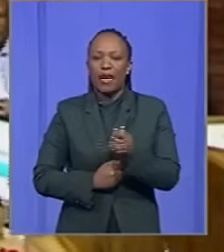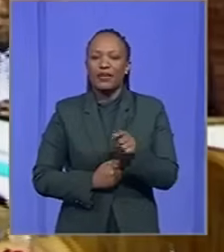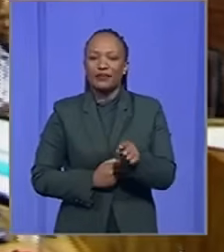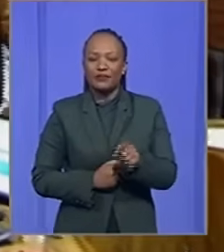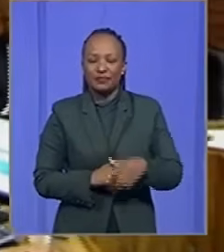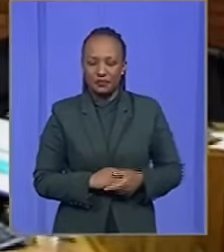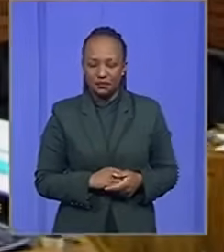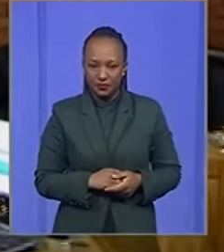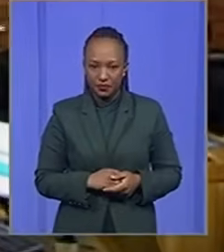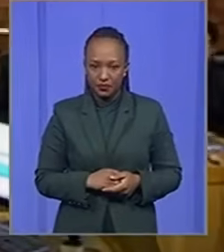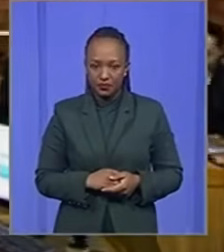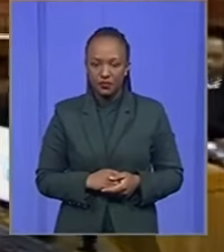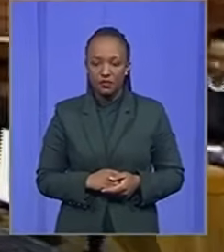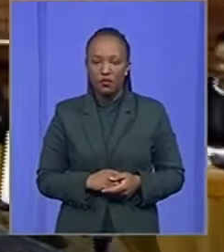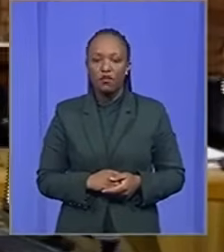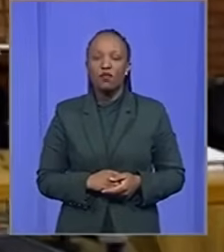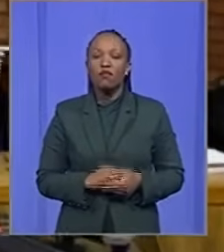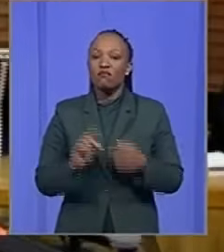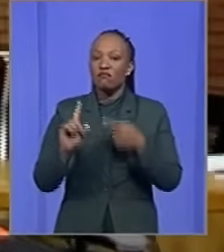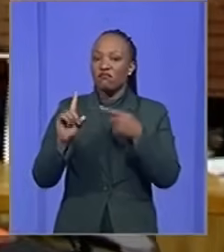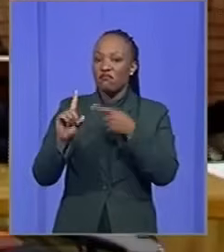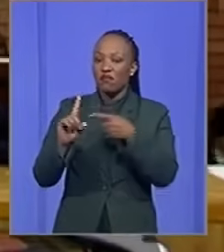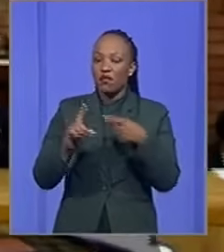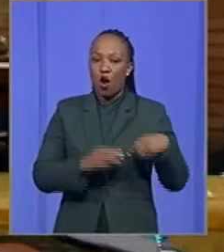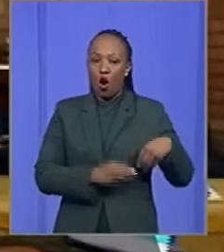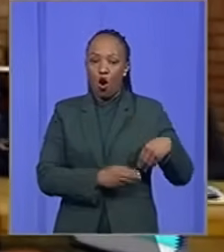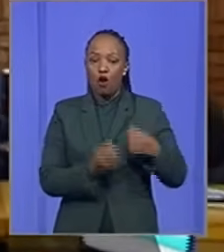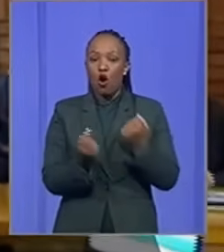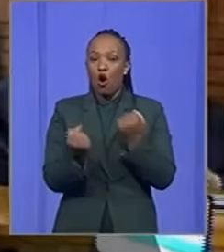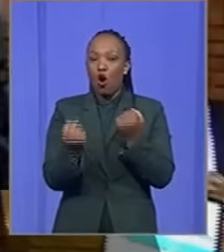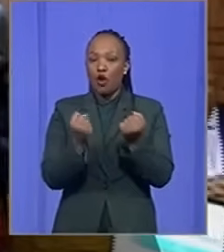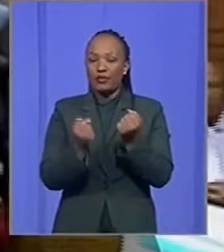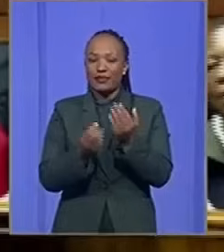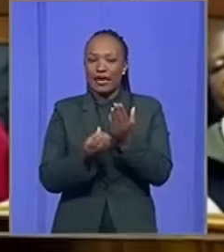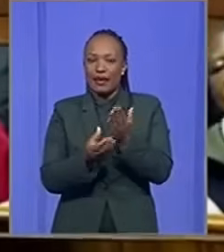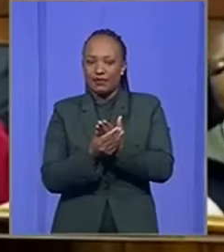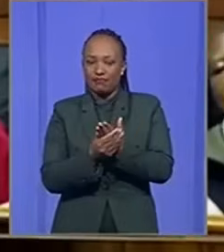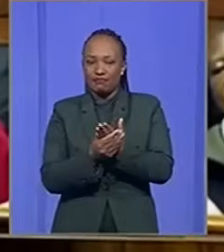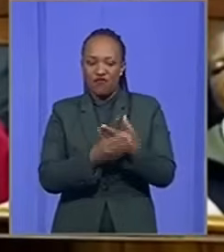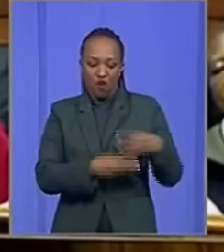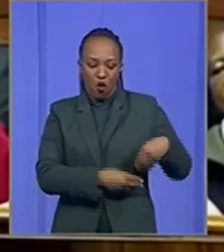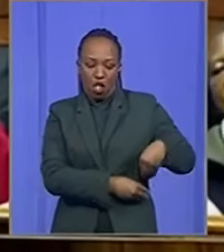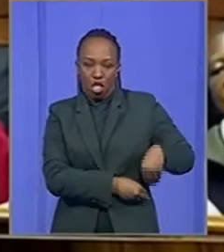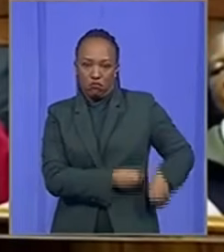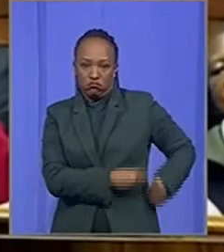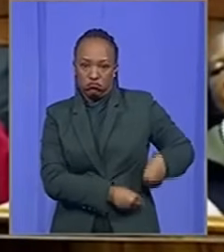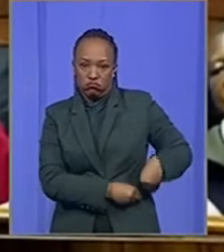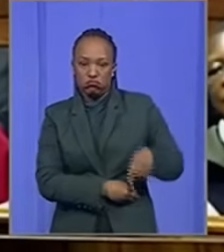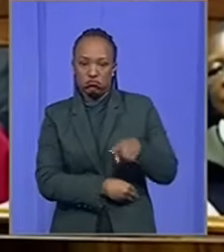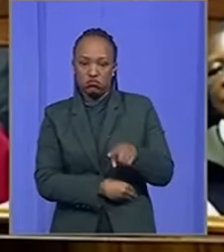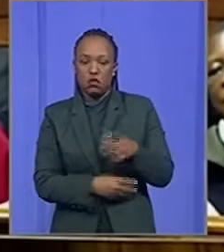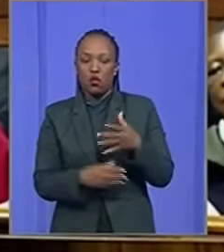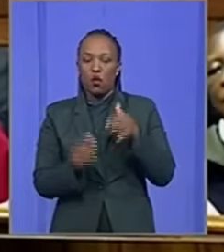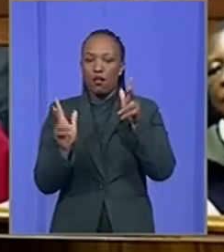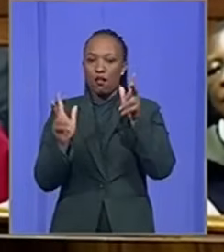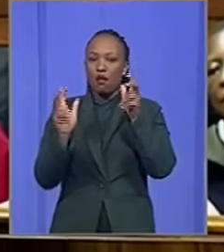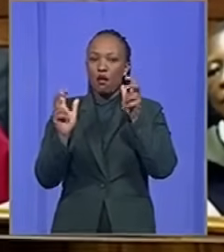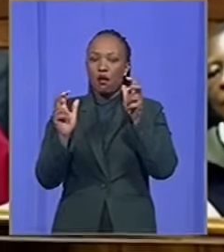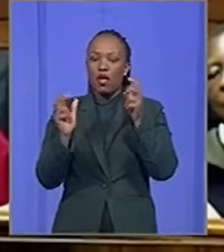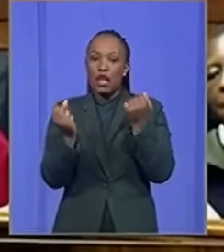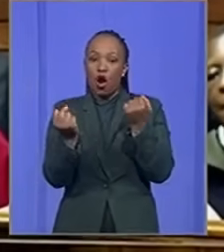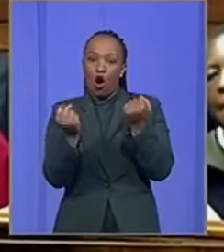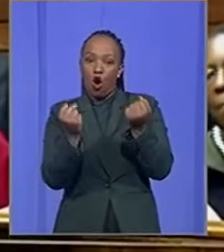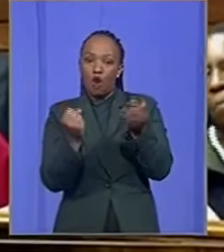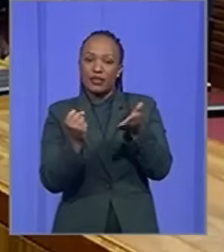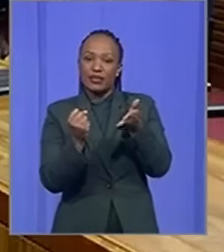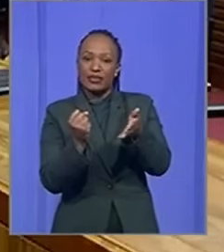Nyewe ya bobodu kgahlanong le Nosiviwe Maphisa Nqakula e tla mamelwa lekgotleng le phahameng la molao. Your Worship,